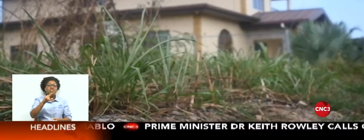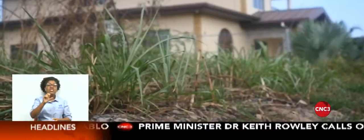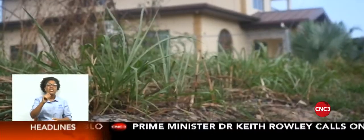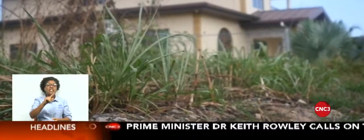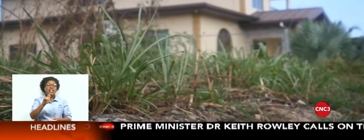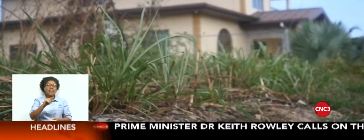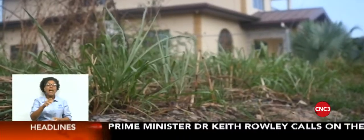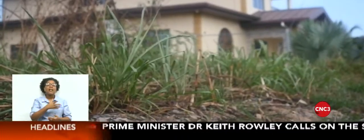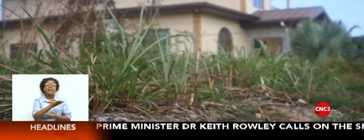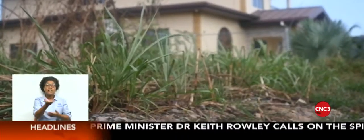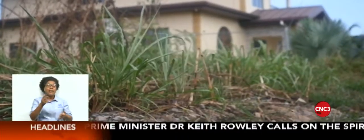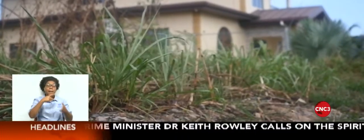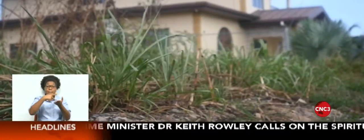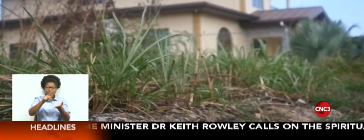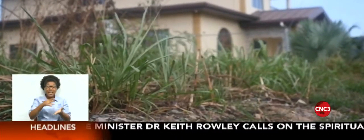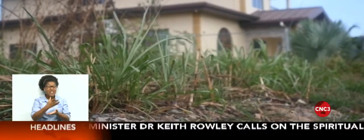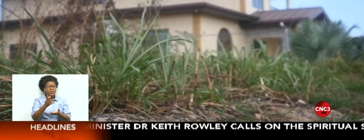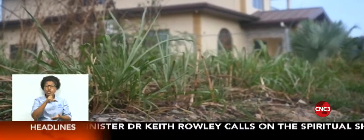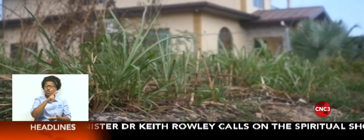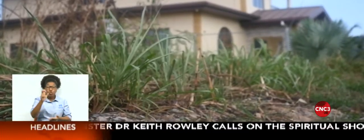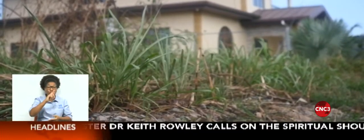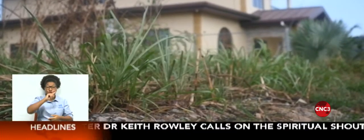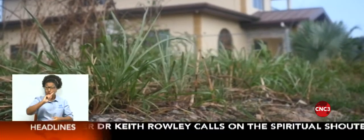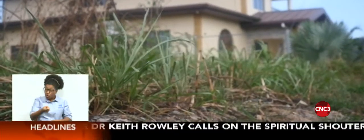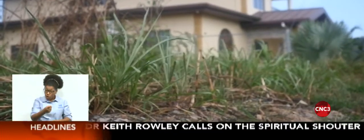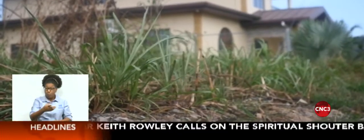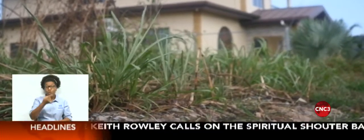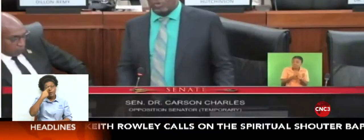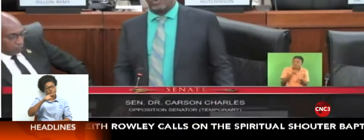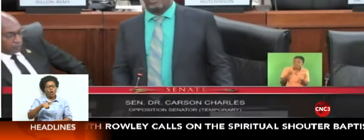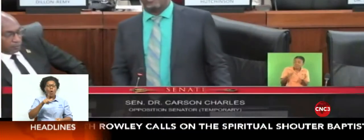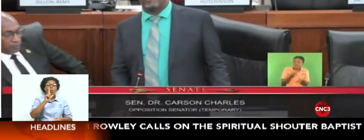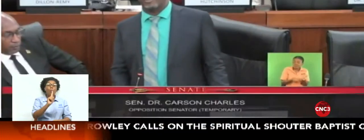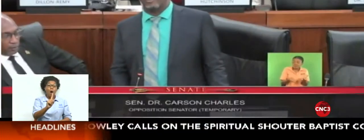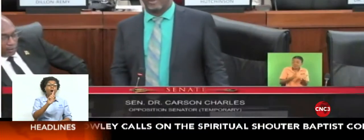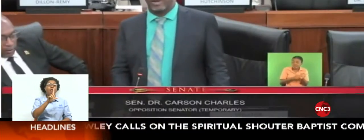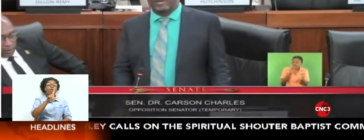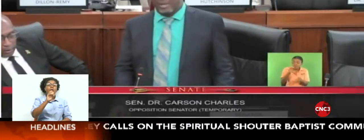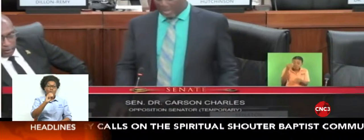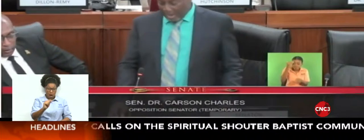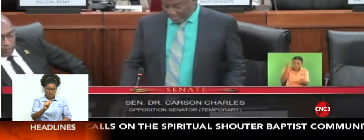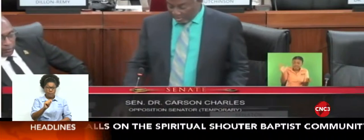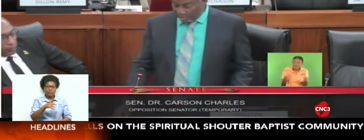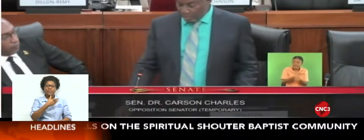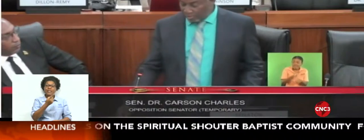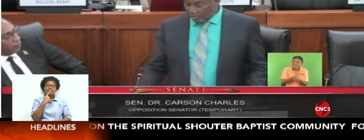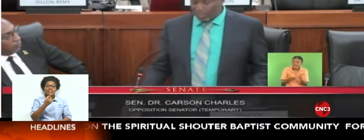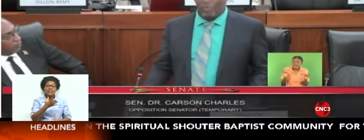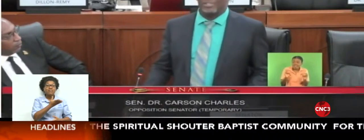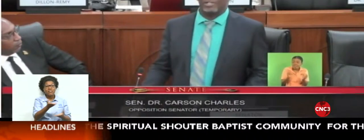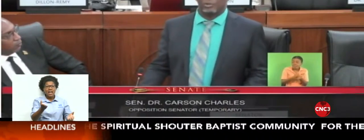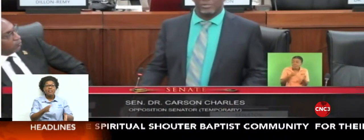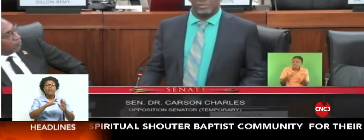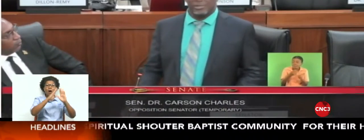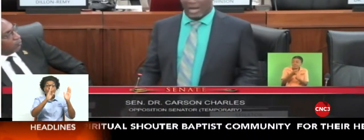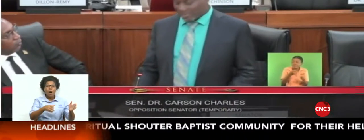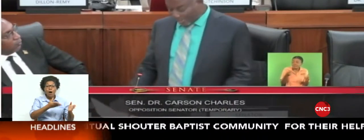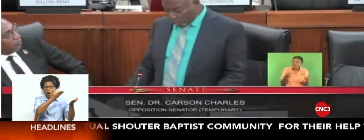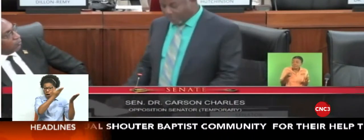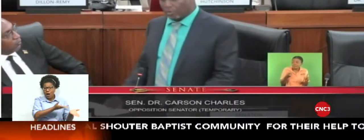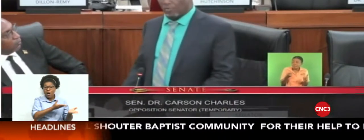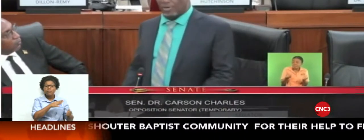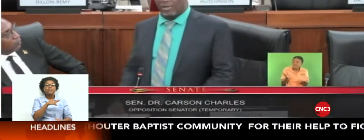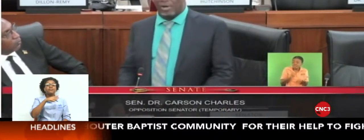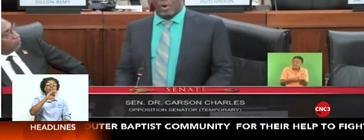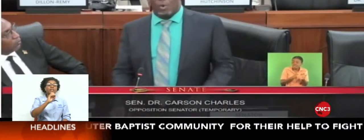They paid as much as $300,000 for a lot. They say they were promised by the company's director, former minister and